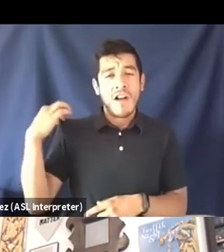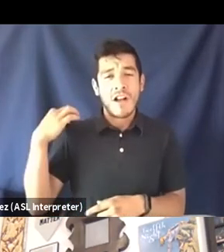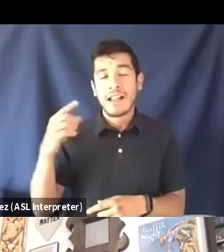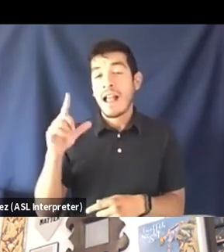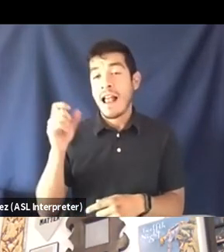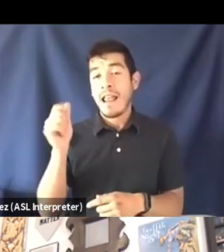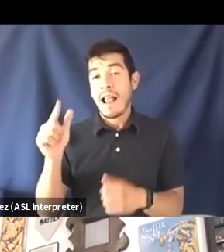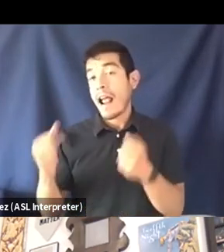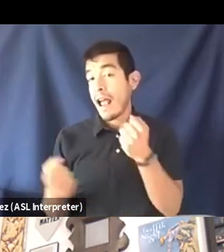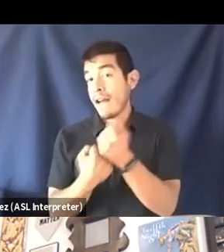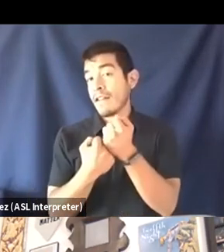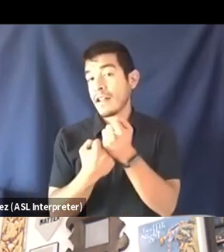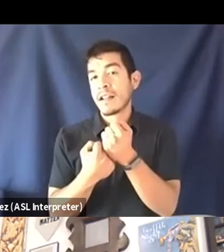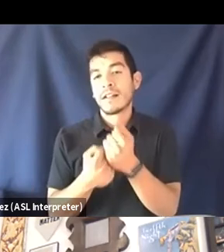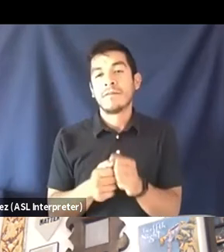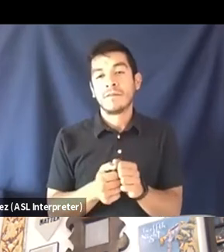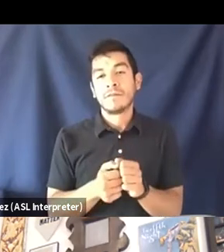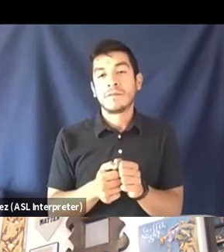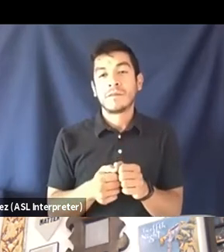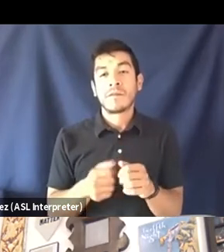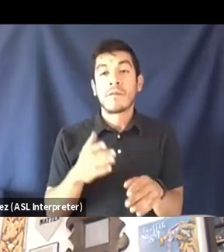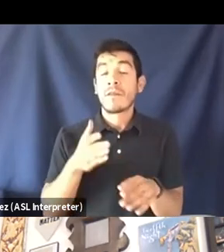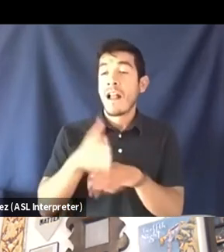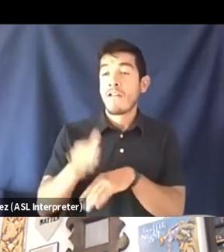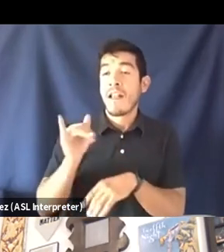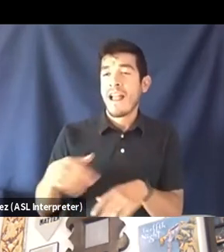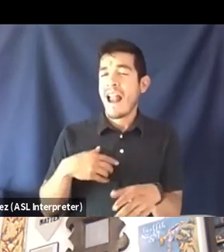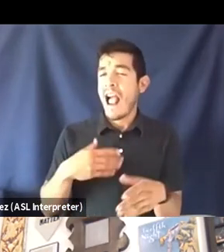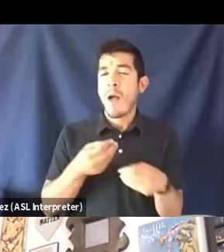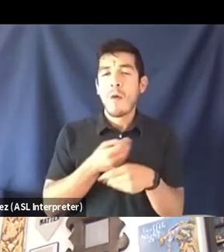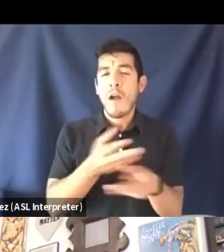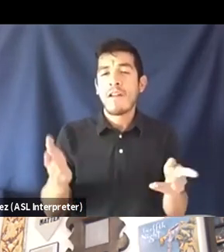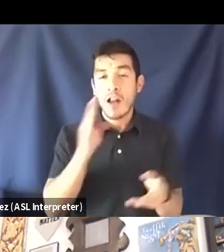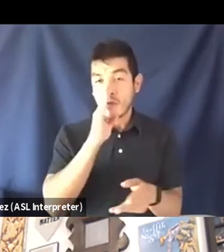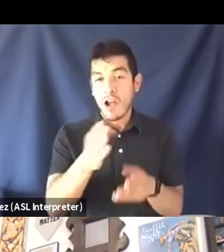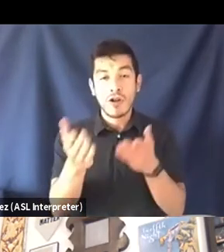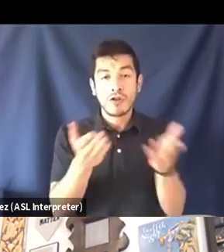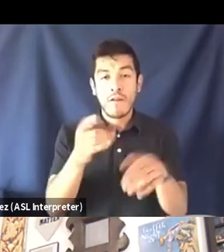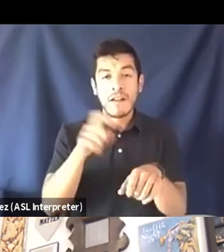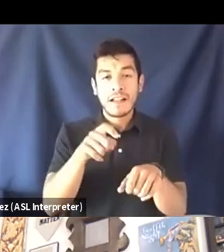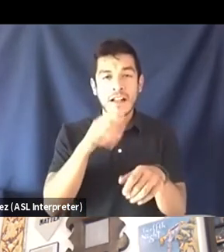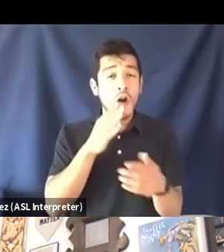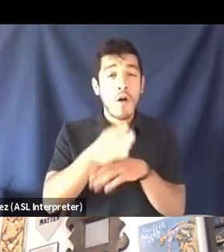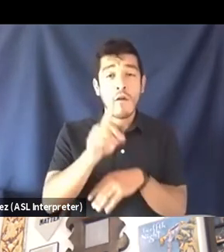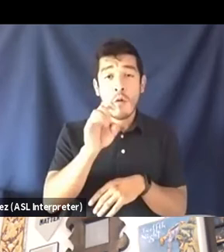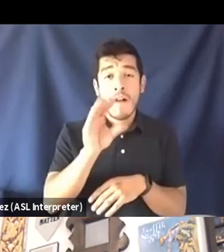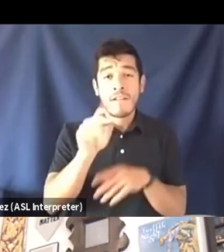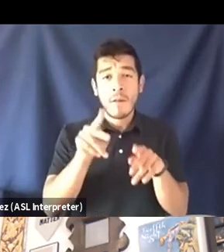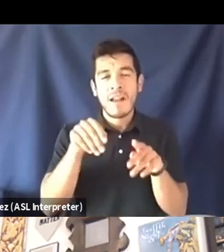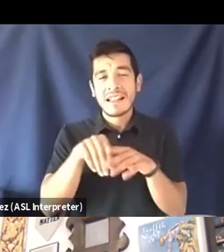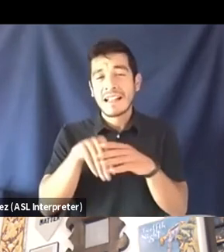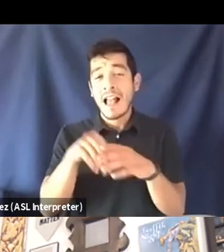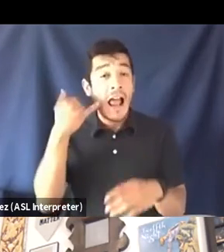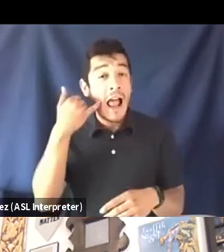the organization, and from there I provided direct service needs for over 150 people inside California's women's